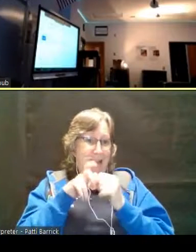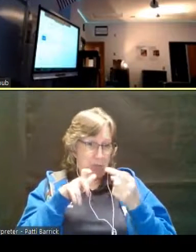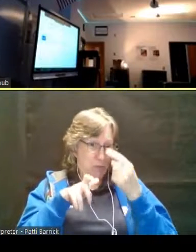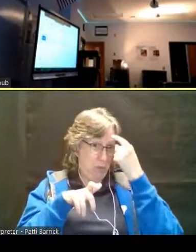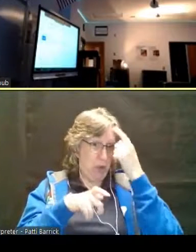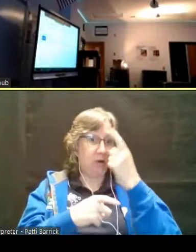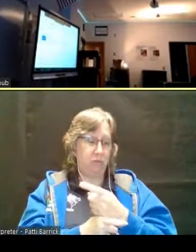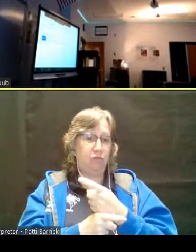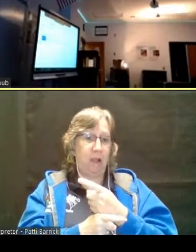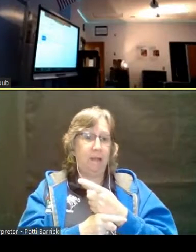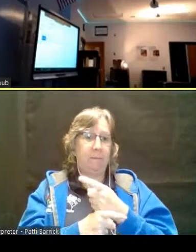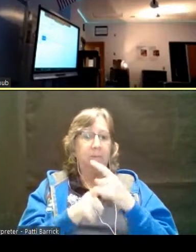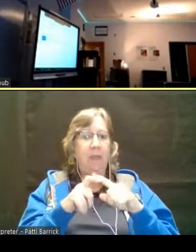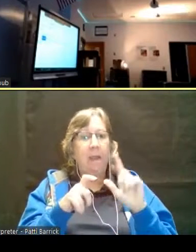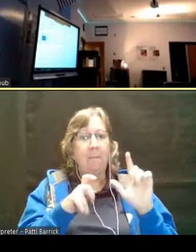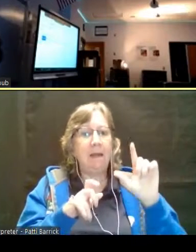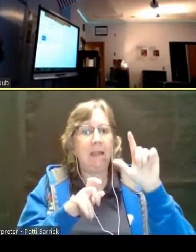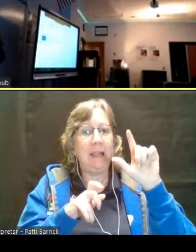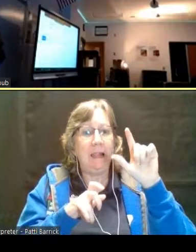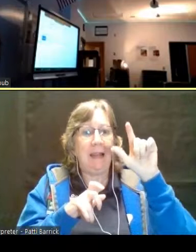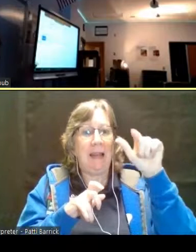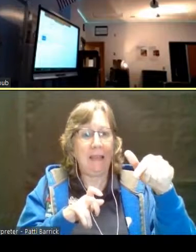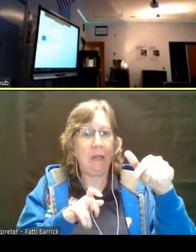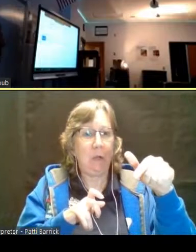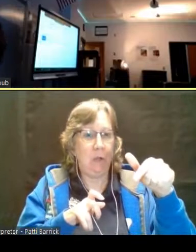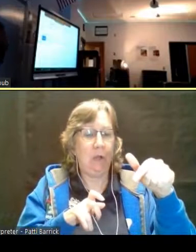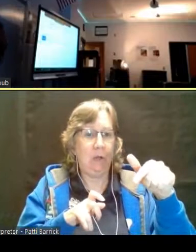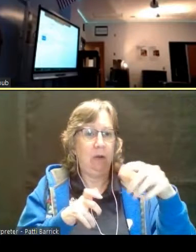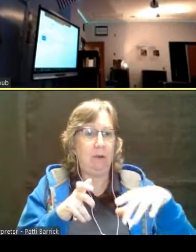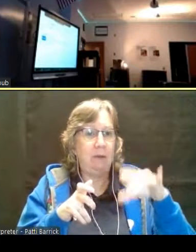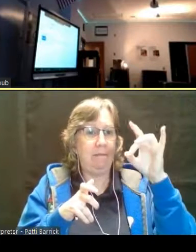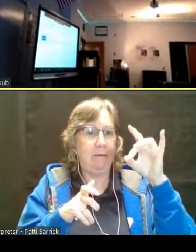right way, but based on the information we have, we're like, oh, no, you're wrong.